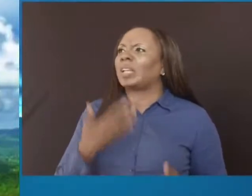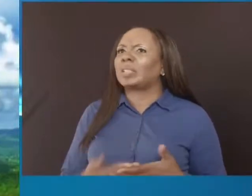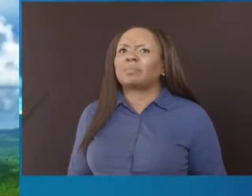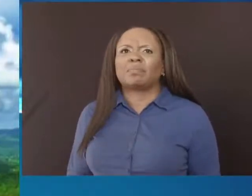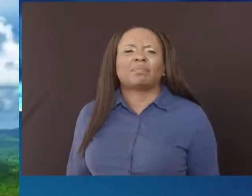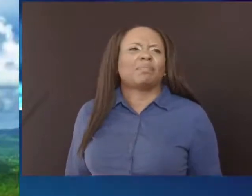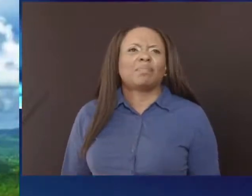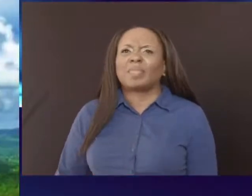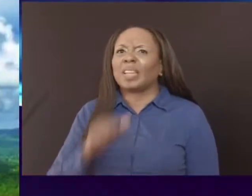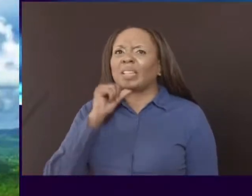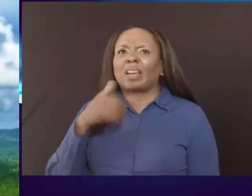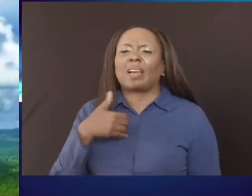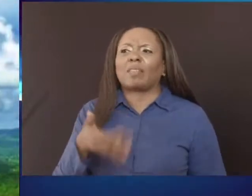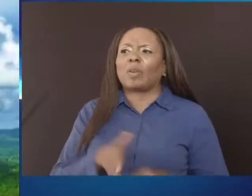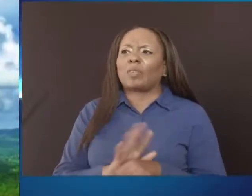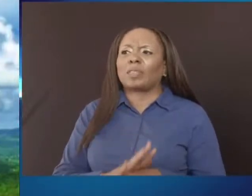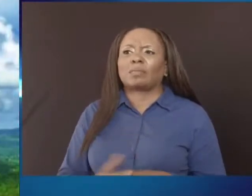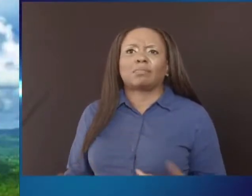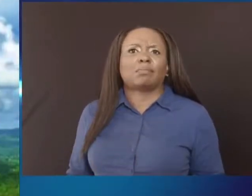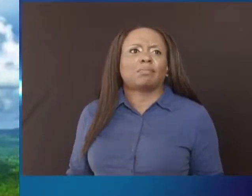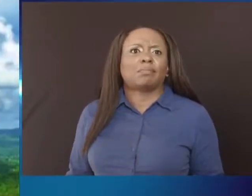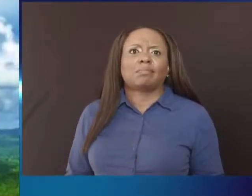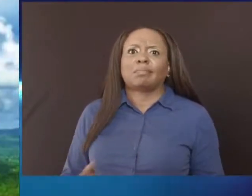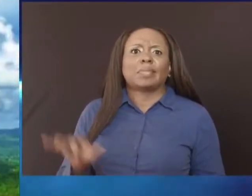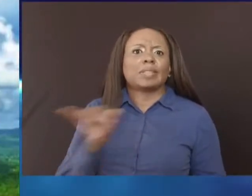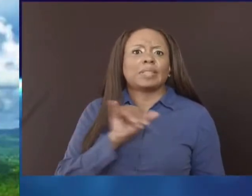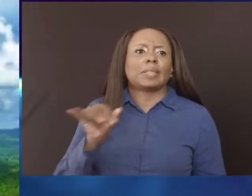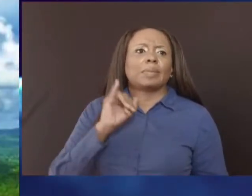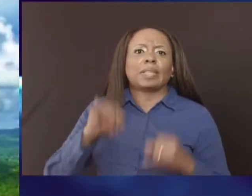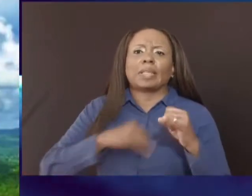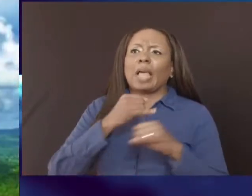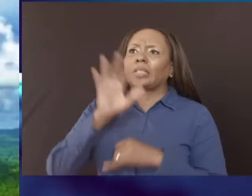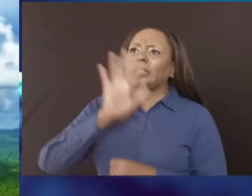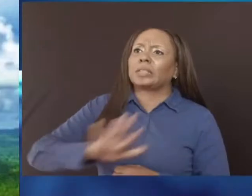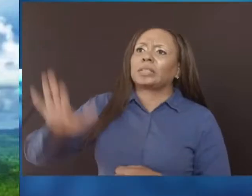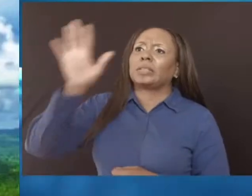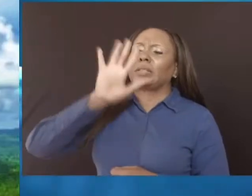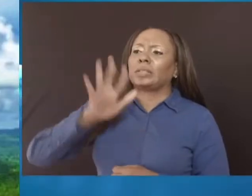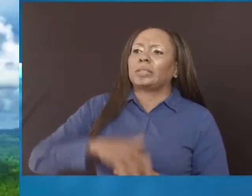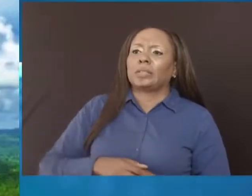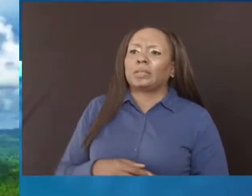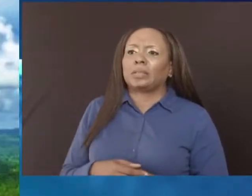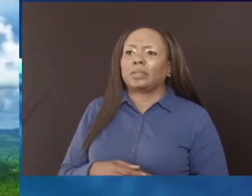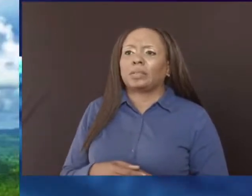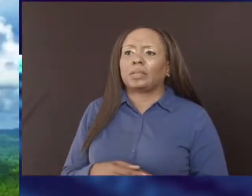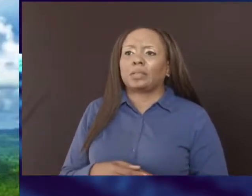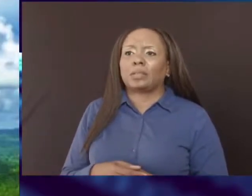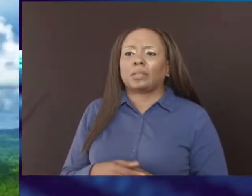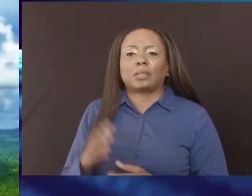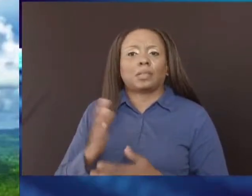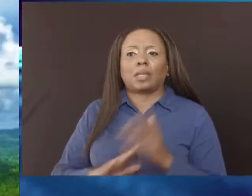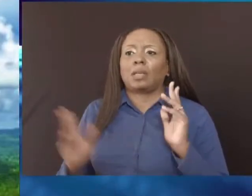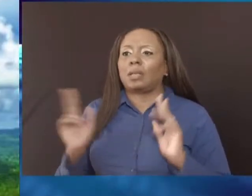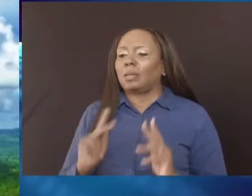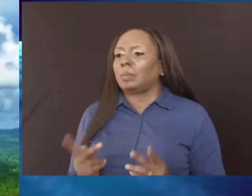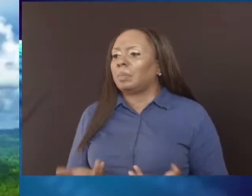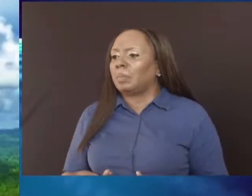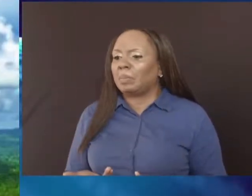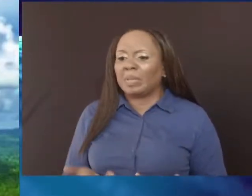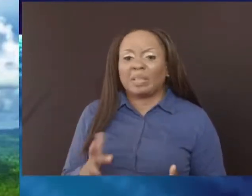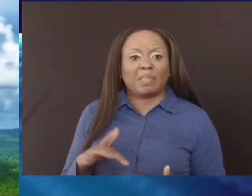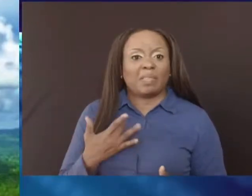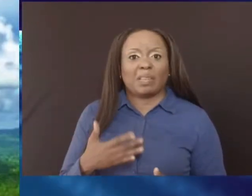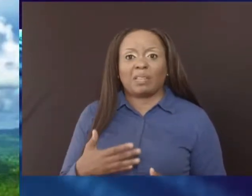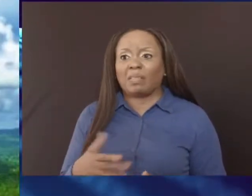I could have COVID. And we've seen this here internationally, where persons who have COVID diagnoses and are asymptomatic sometimes can,